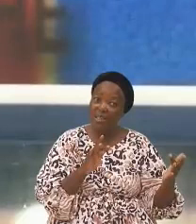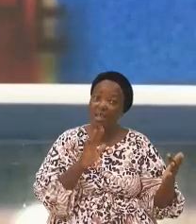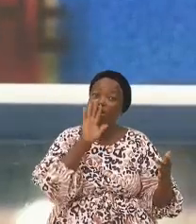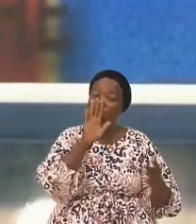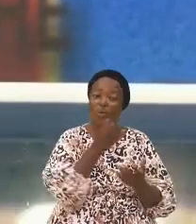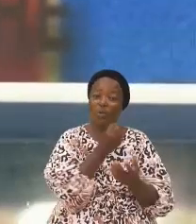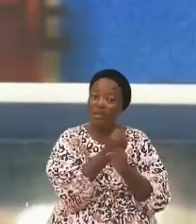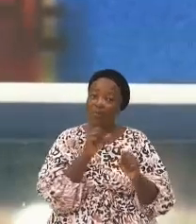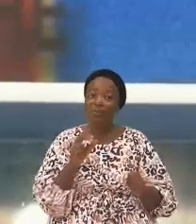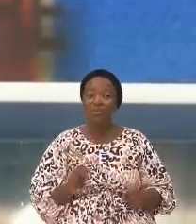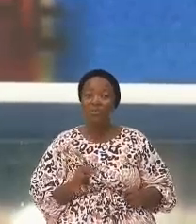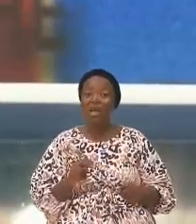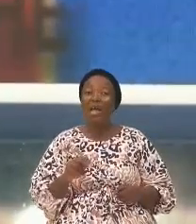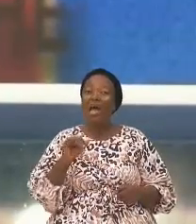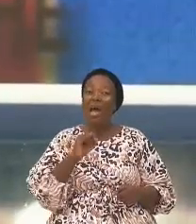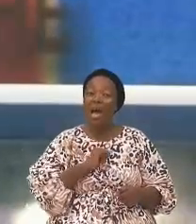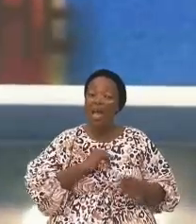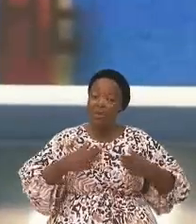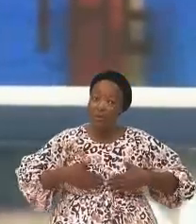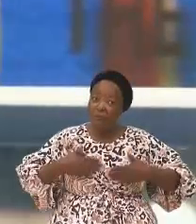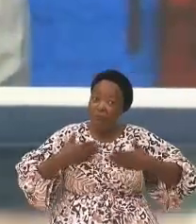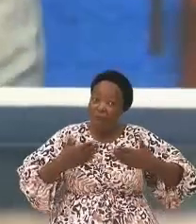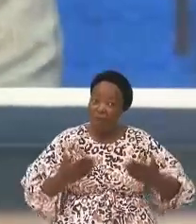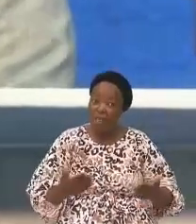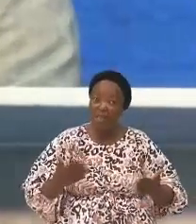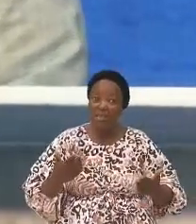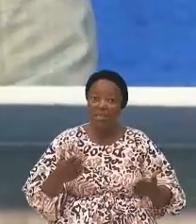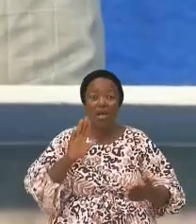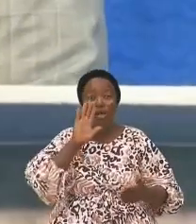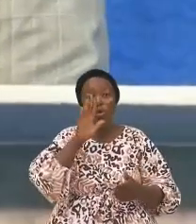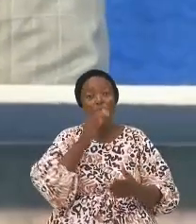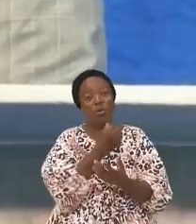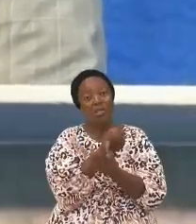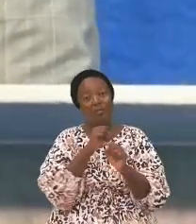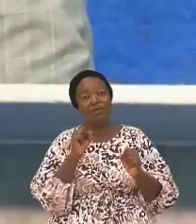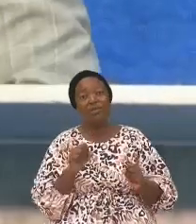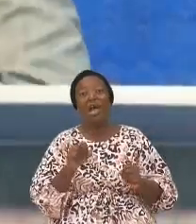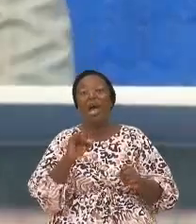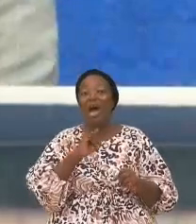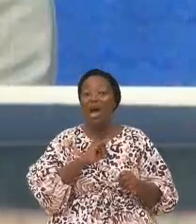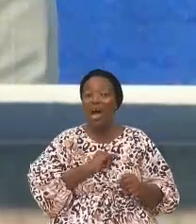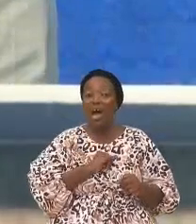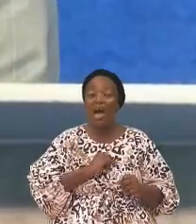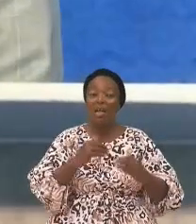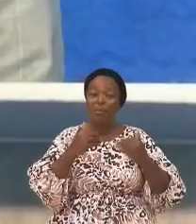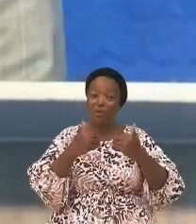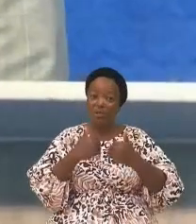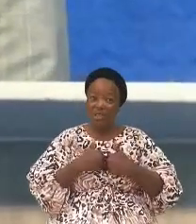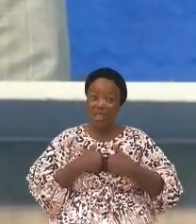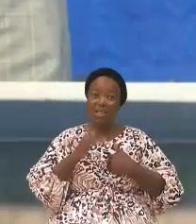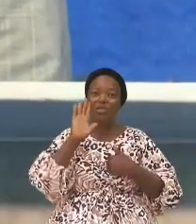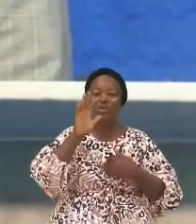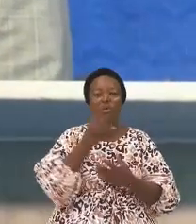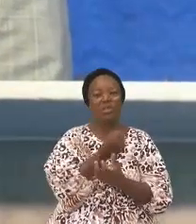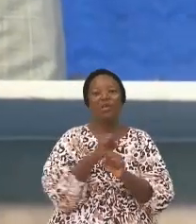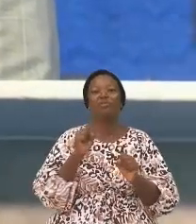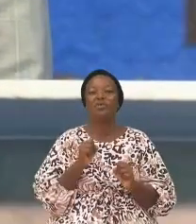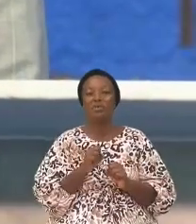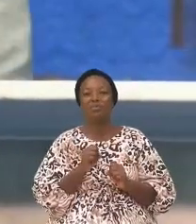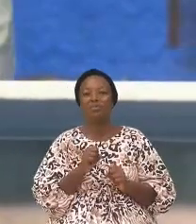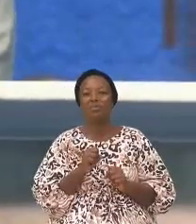now for you. I expect your salvation. I confess your